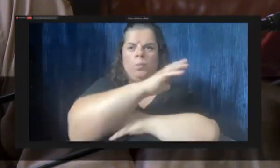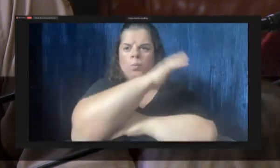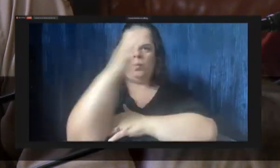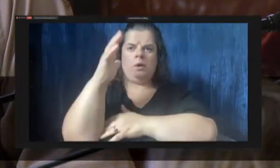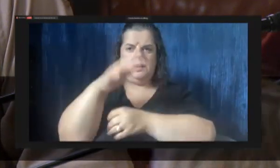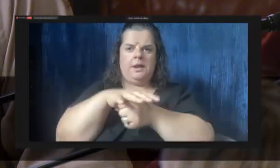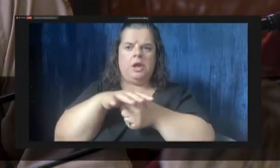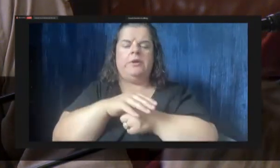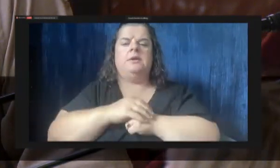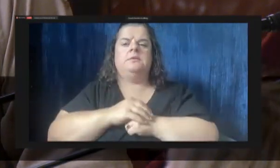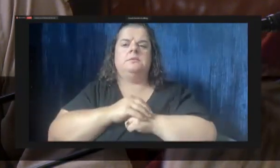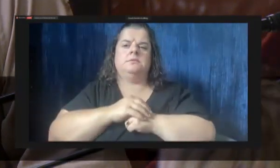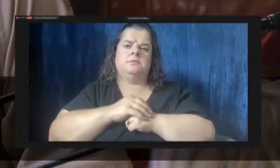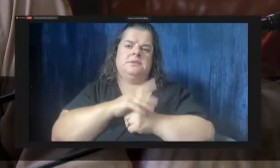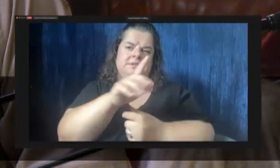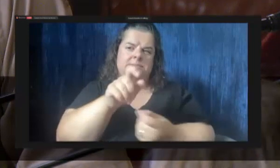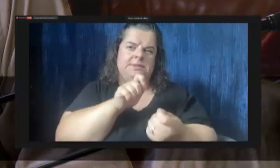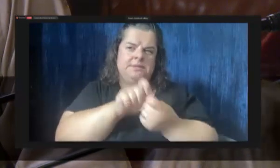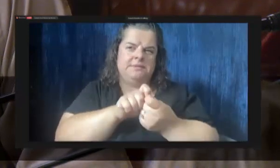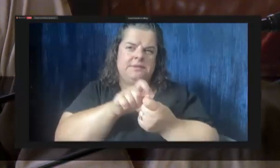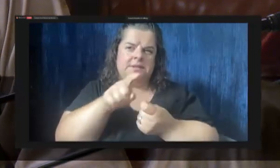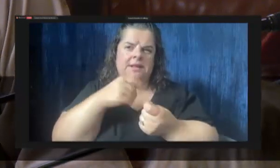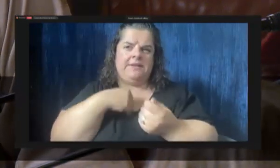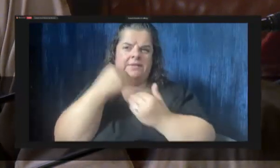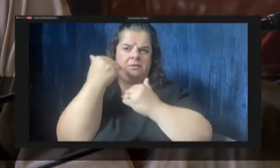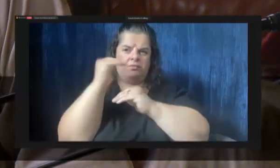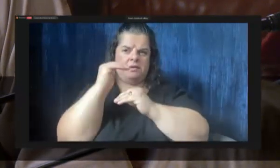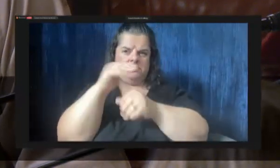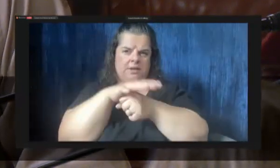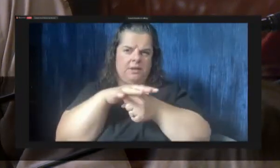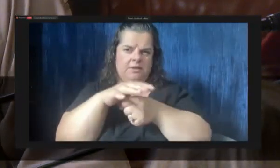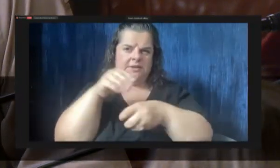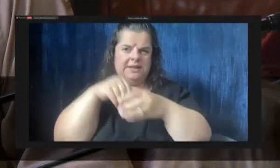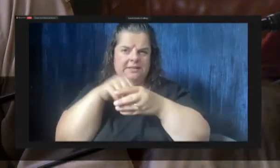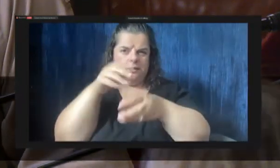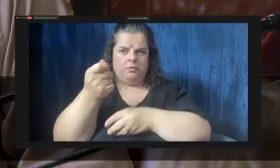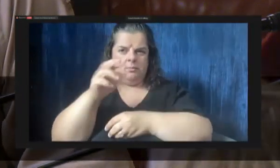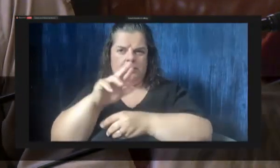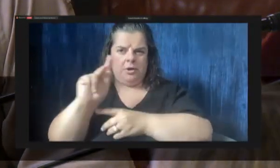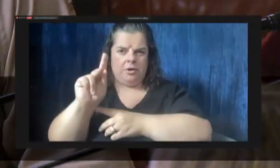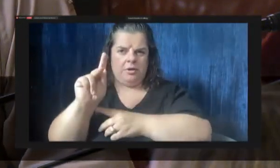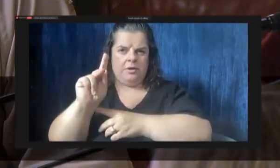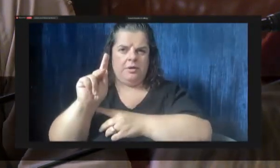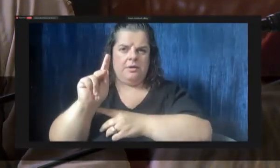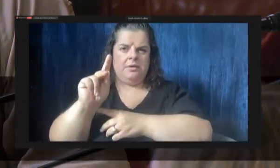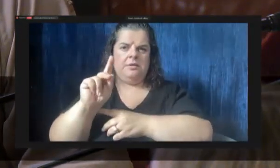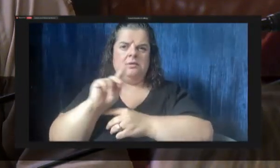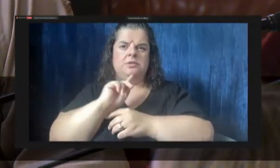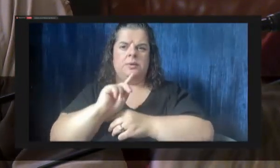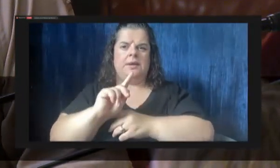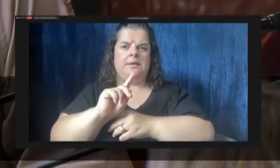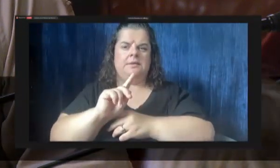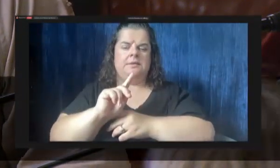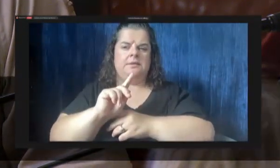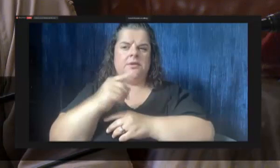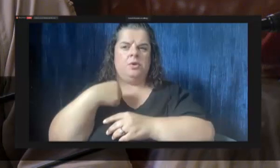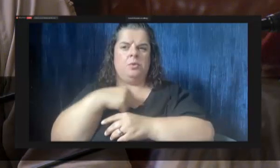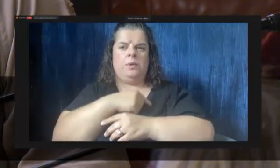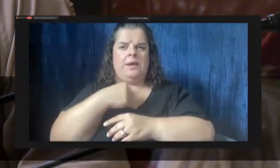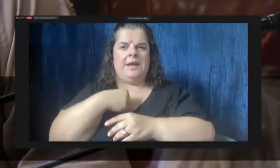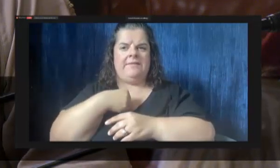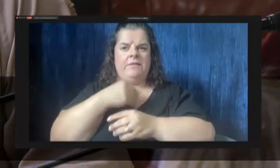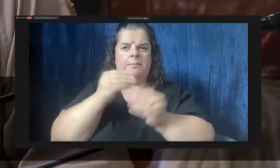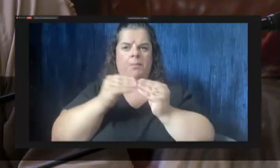Specifically being that there are restricted areas within those parks. So basically, we will have parameters set